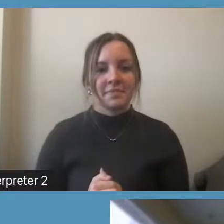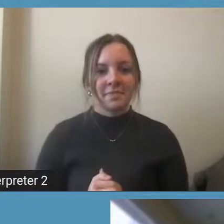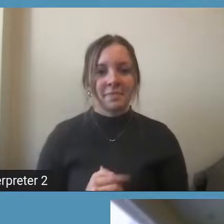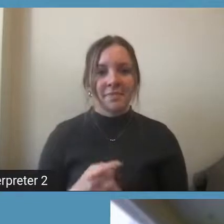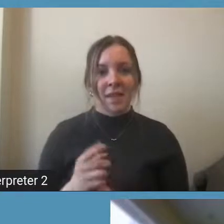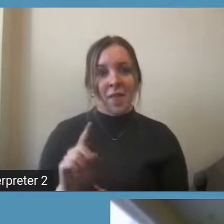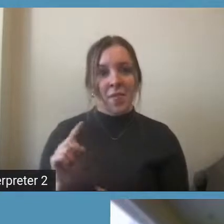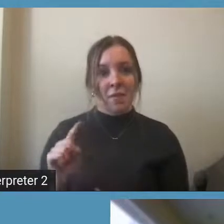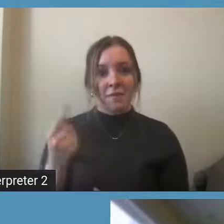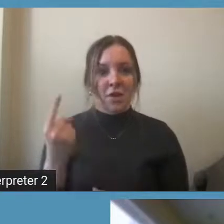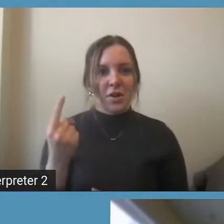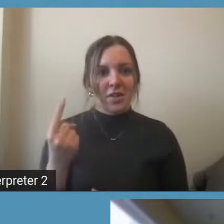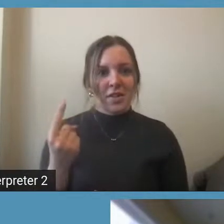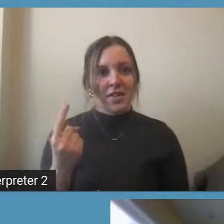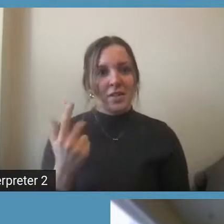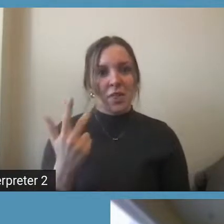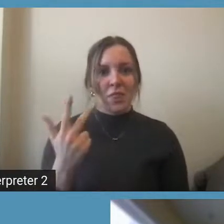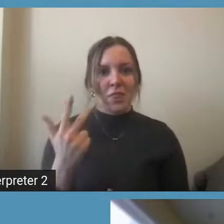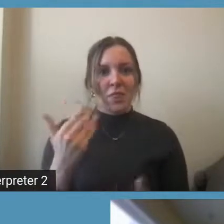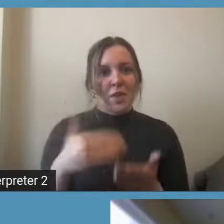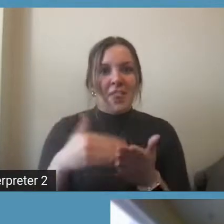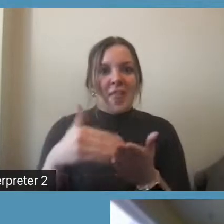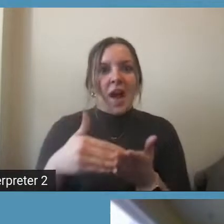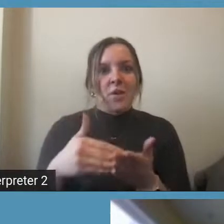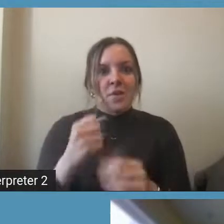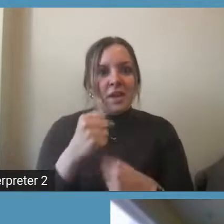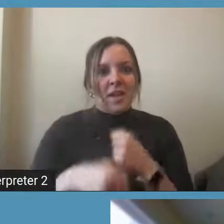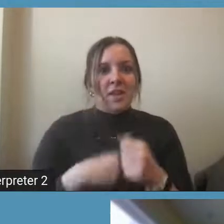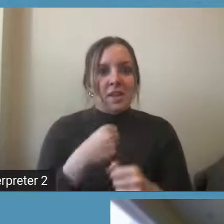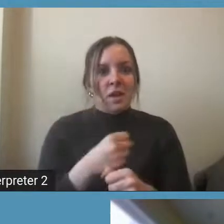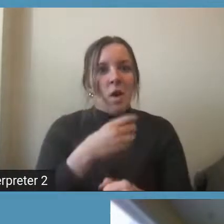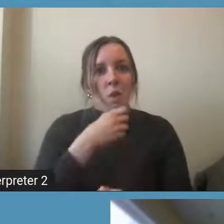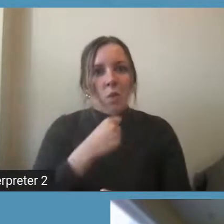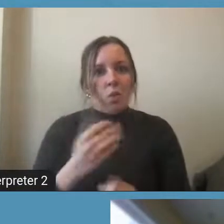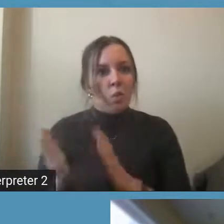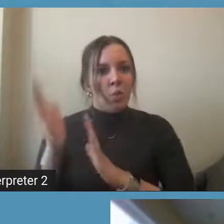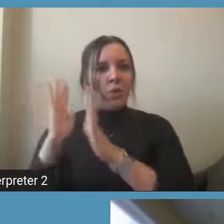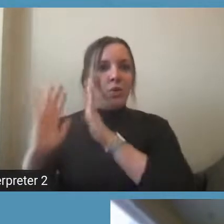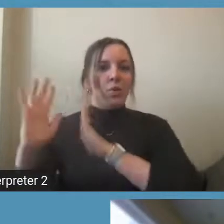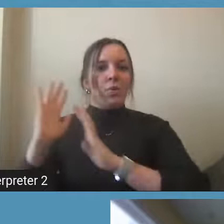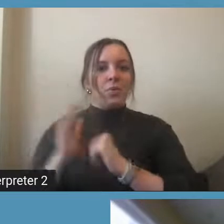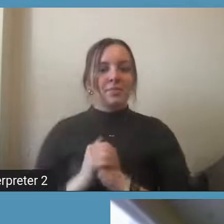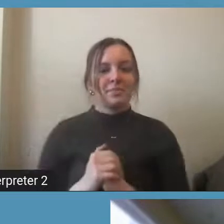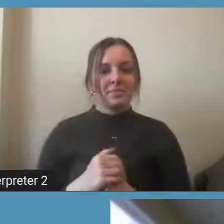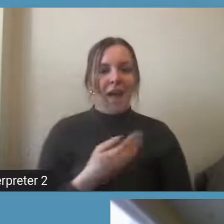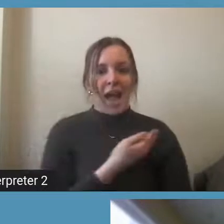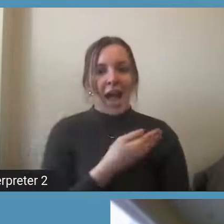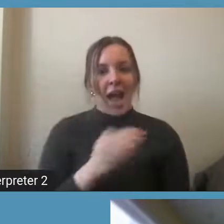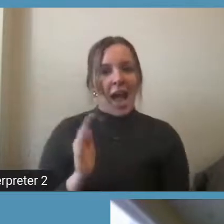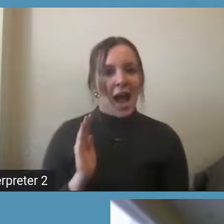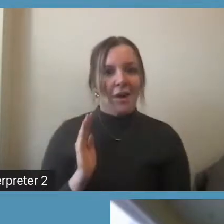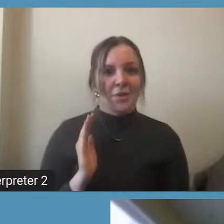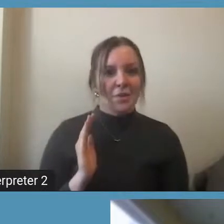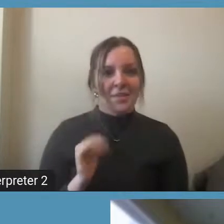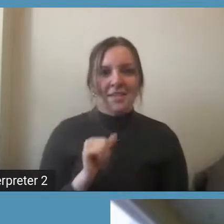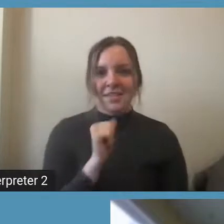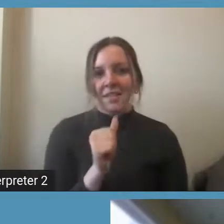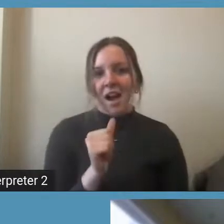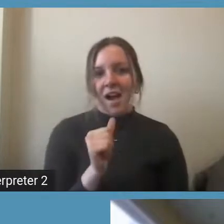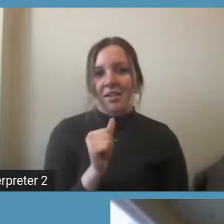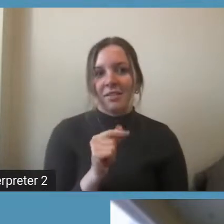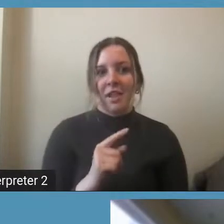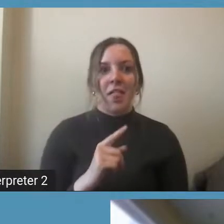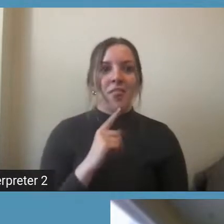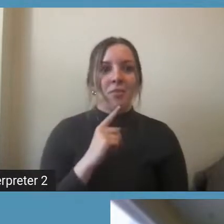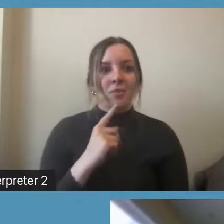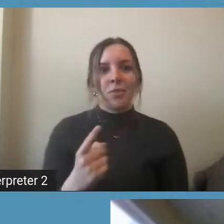made by those folks. We made ours out of concrete, and it will never, ever represent the real thing